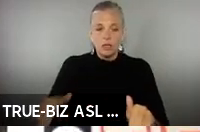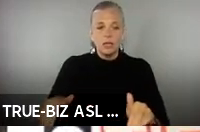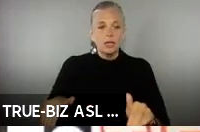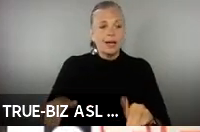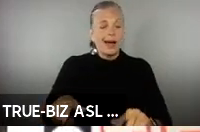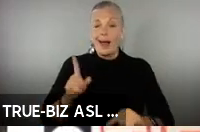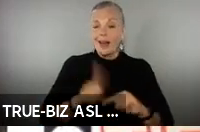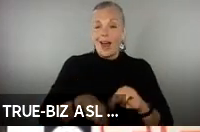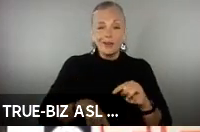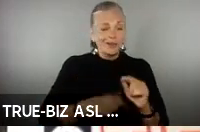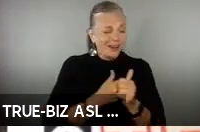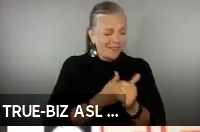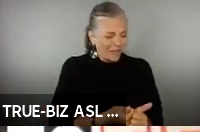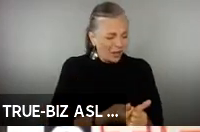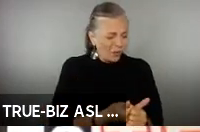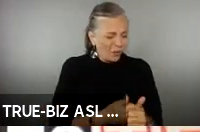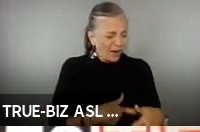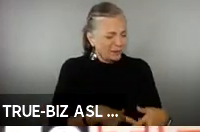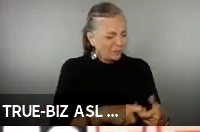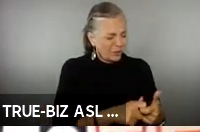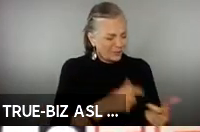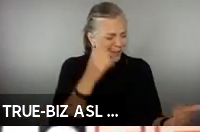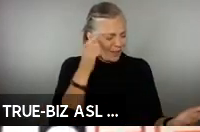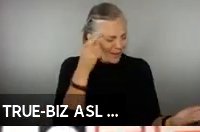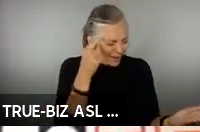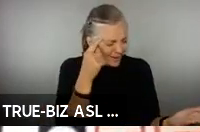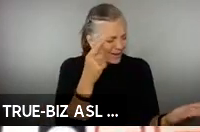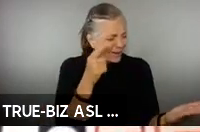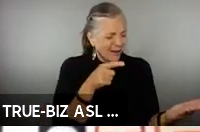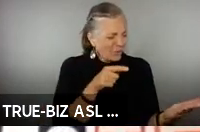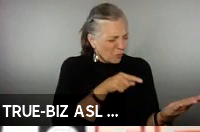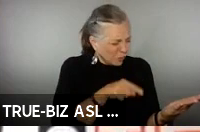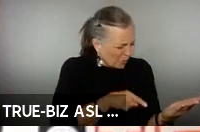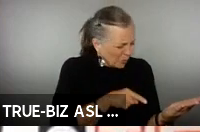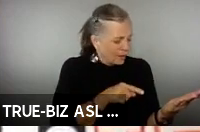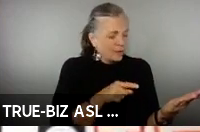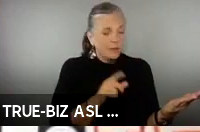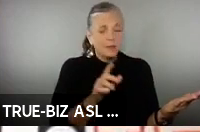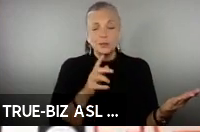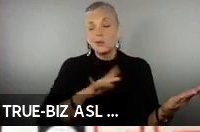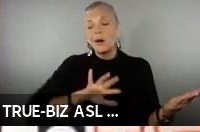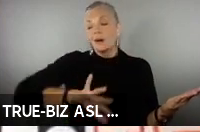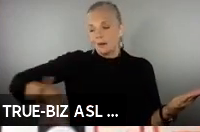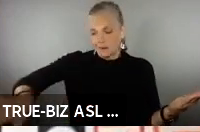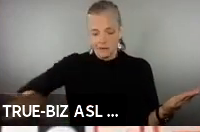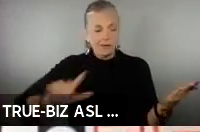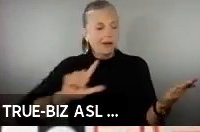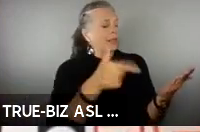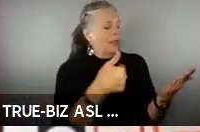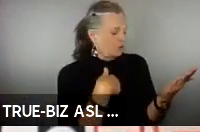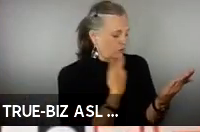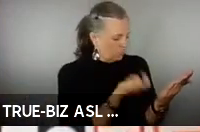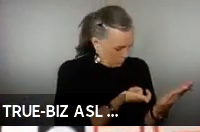could not follow it. I had to stop 10 minutes in because I couldn't follow it. I had to go and read it on my own later on.